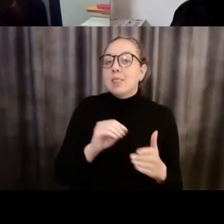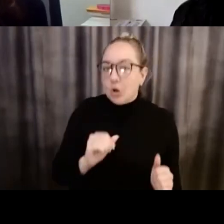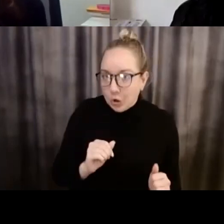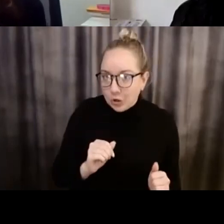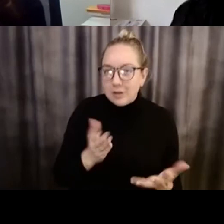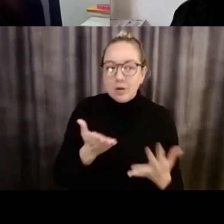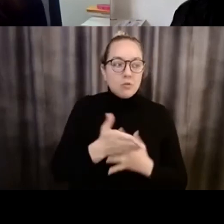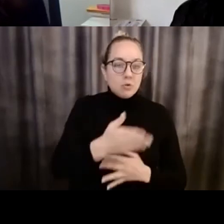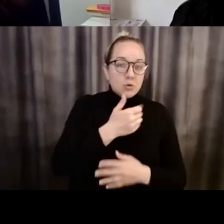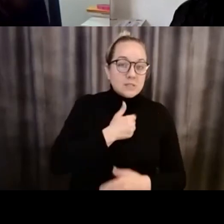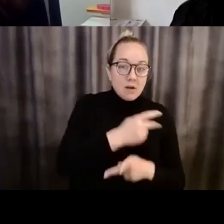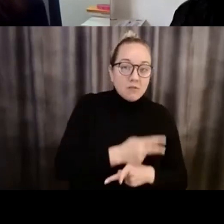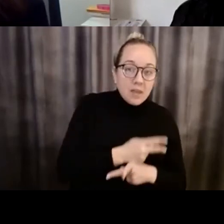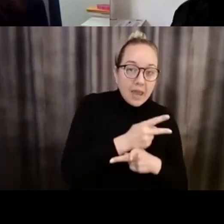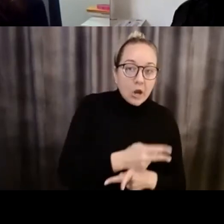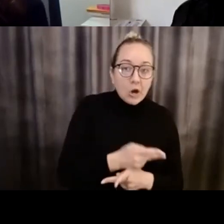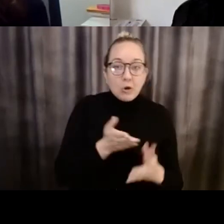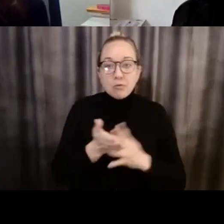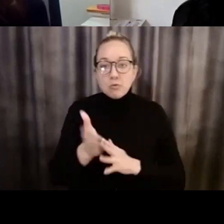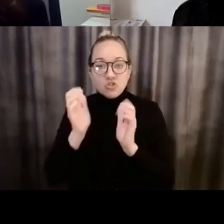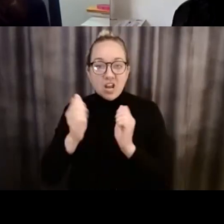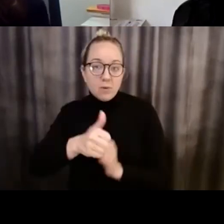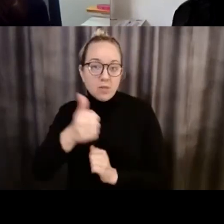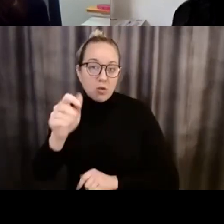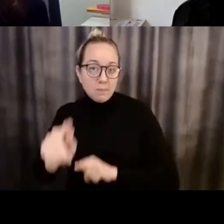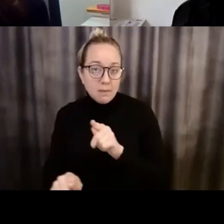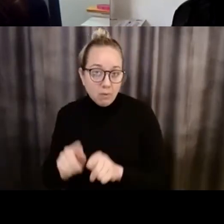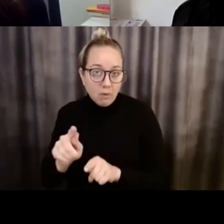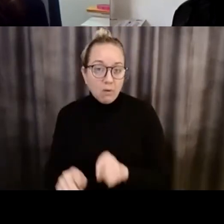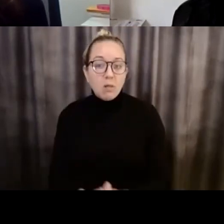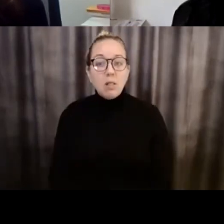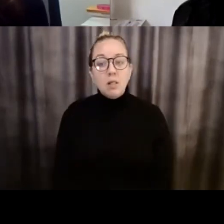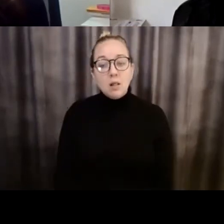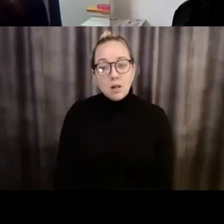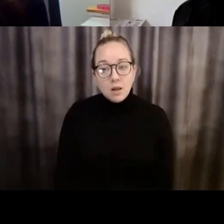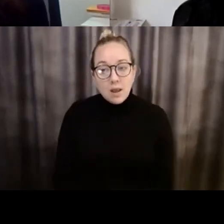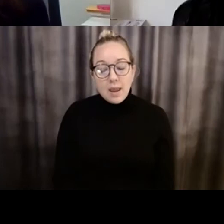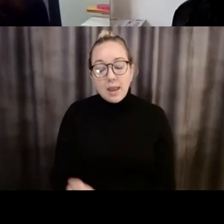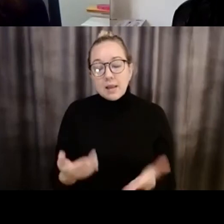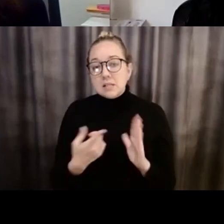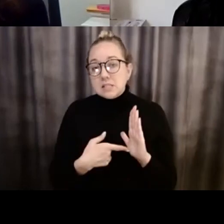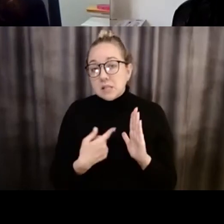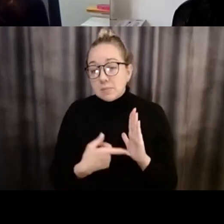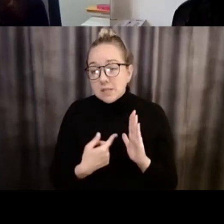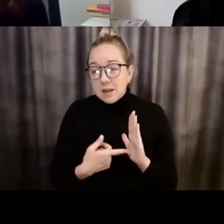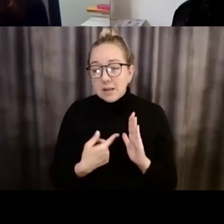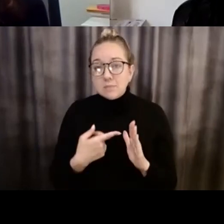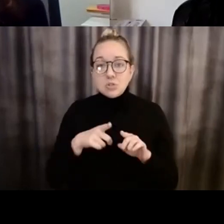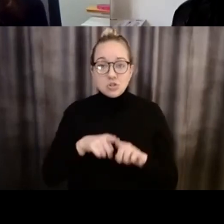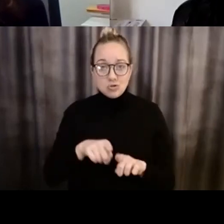resilient by talking to other people. And to think that, sometimes in these tough